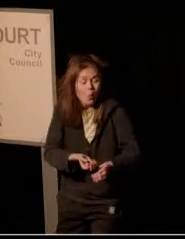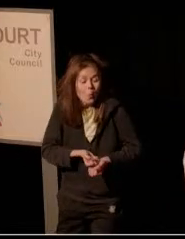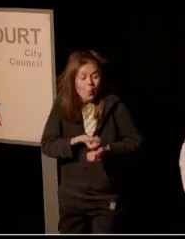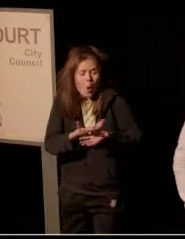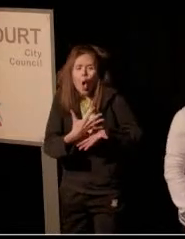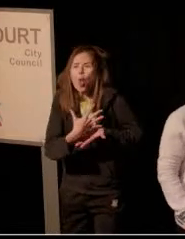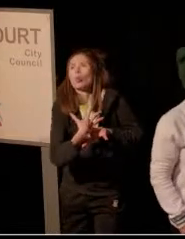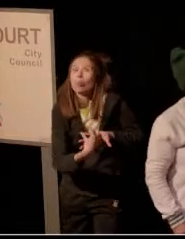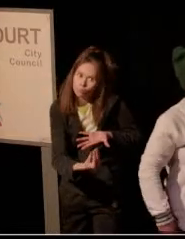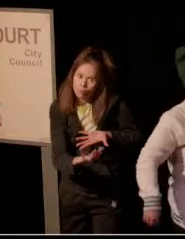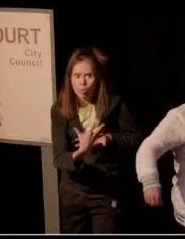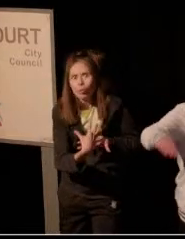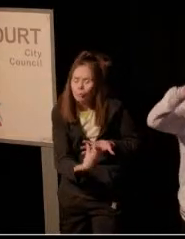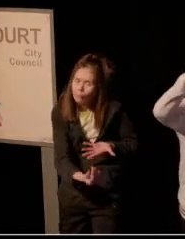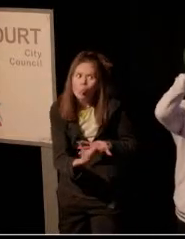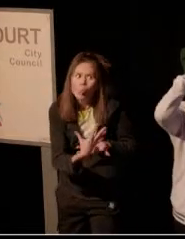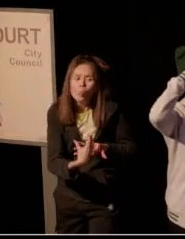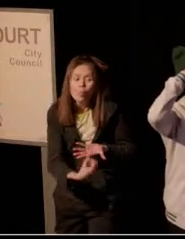my soldier,